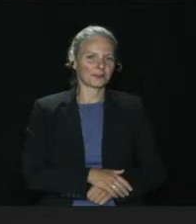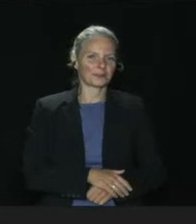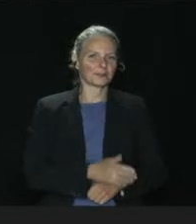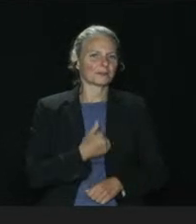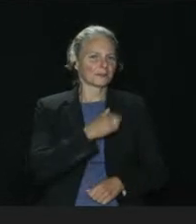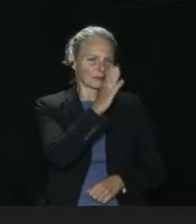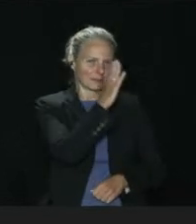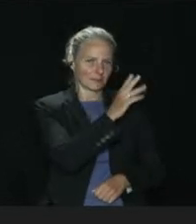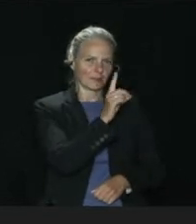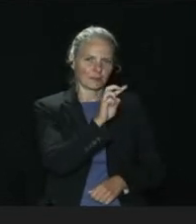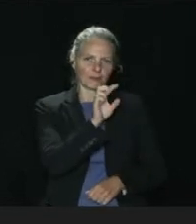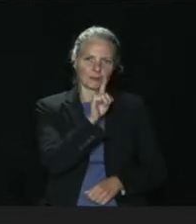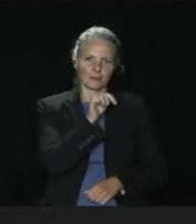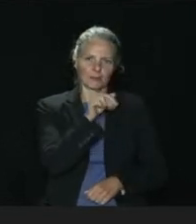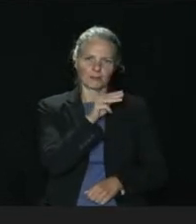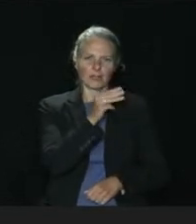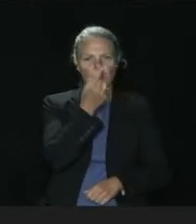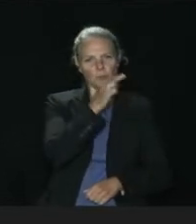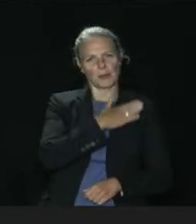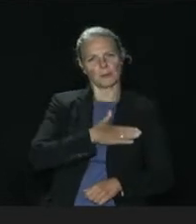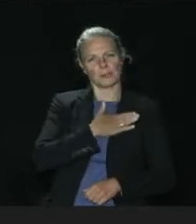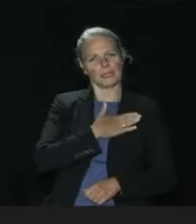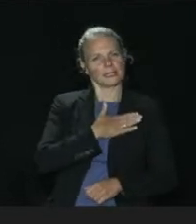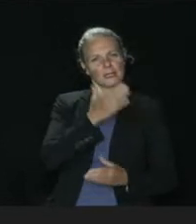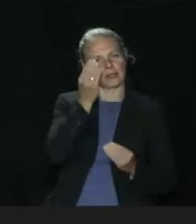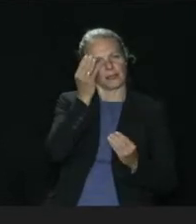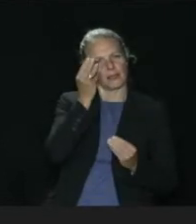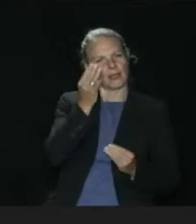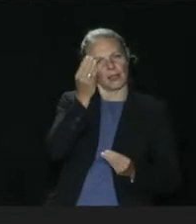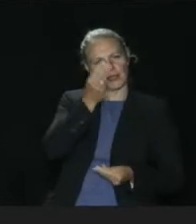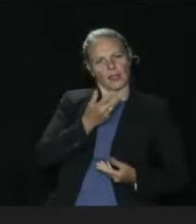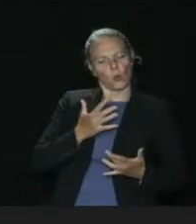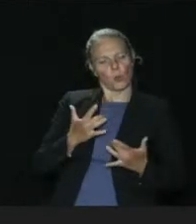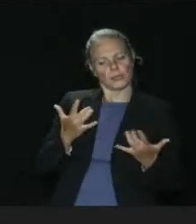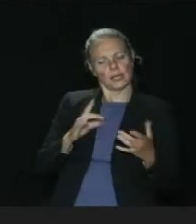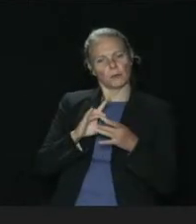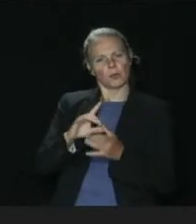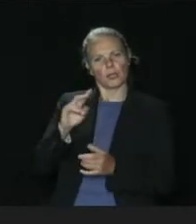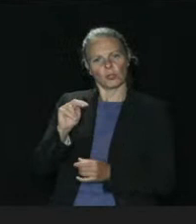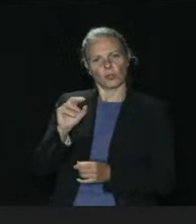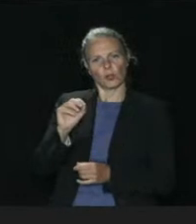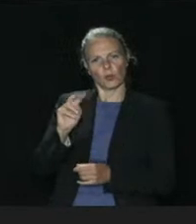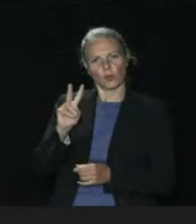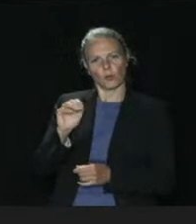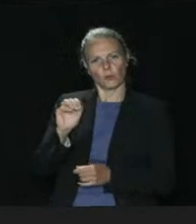Tam, I wondered if you could just give an update on where Novavax is in the approvals process for Canada.